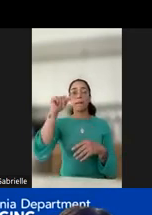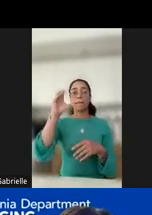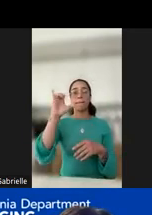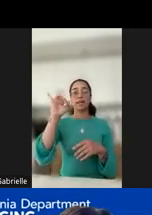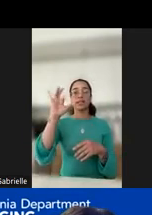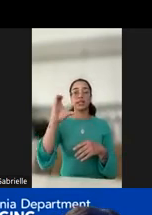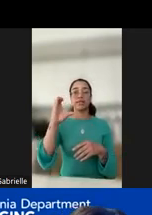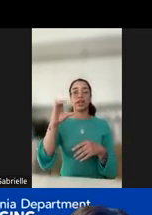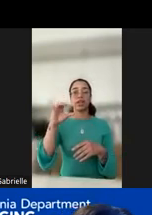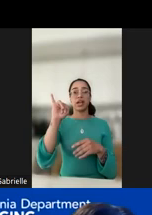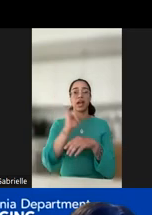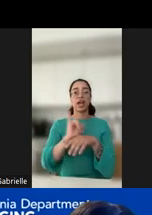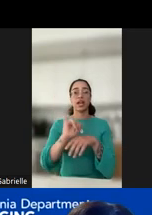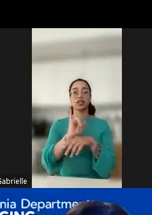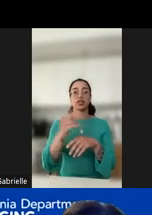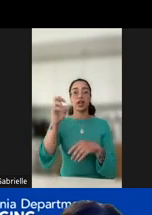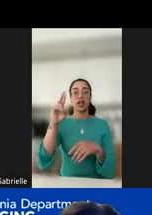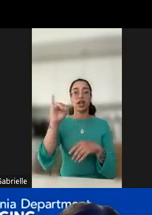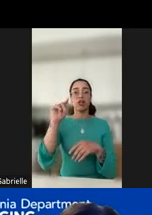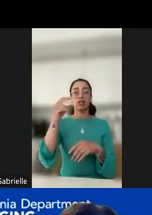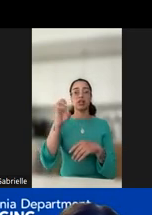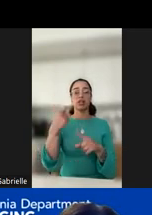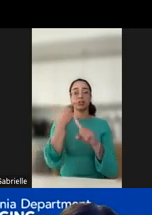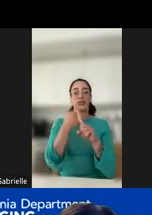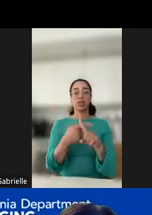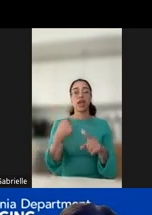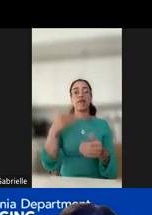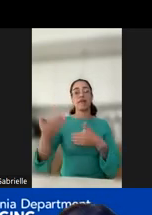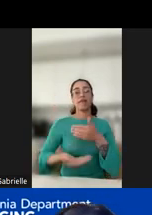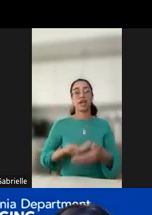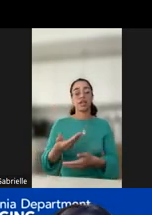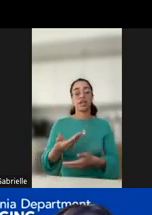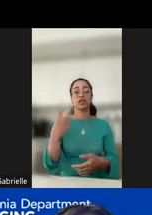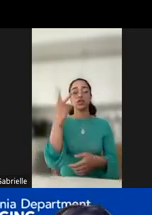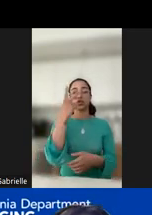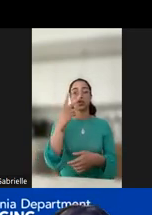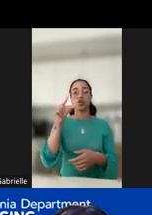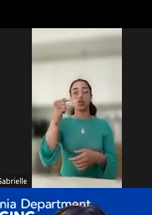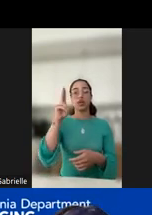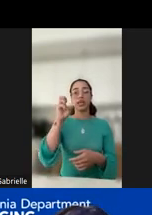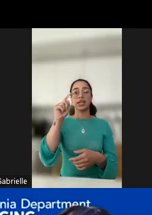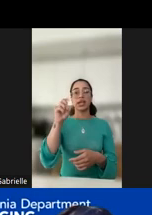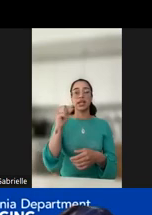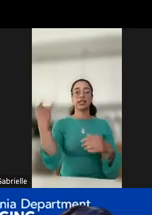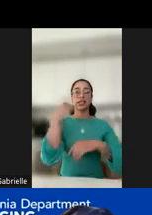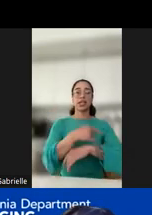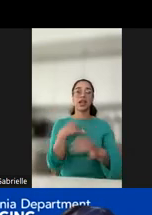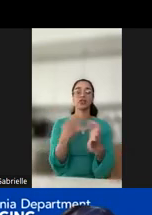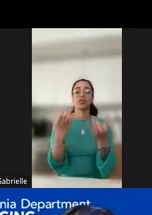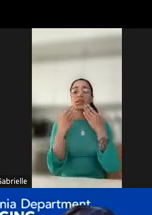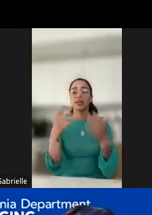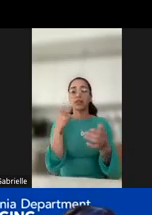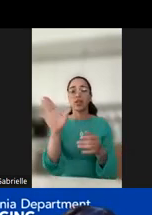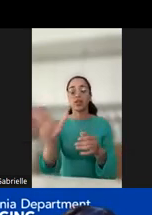two esteemed guests today, and I just want to thank them for their commitment and